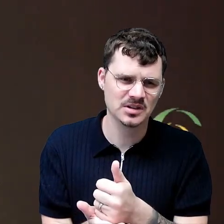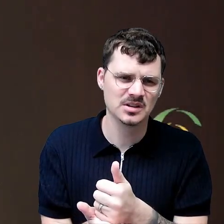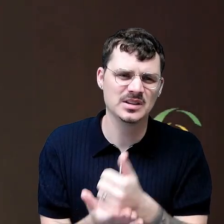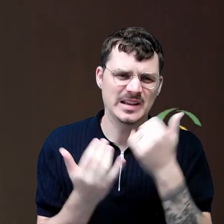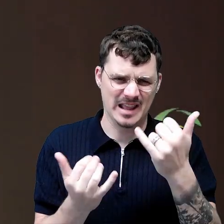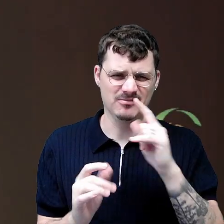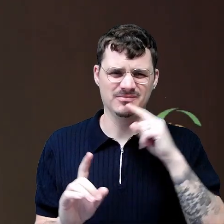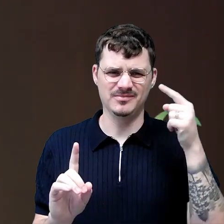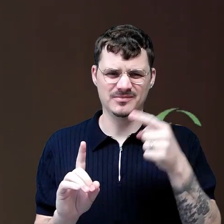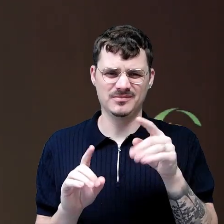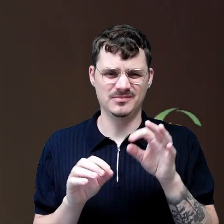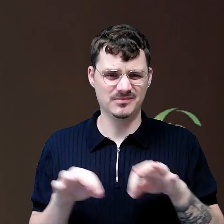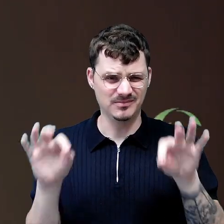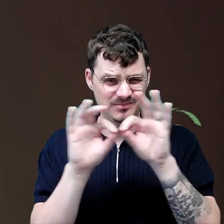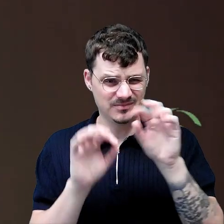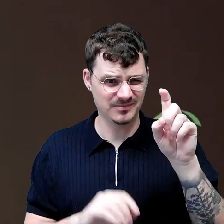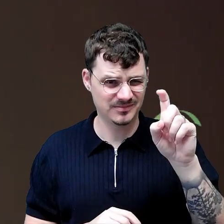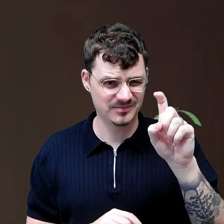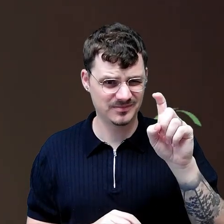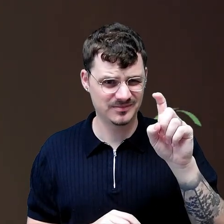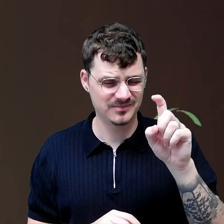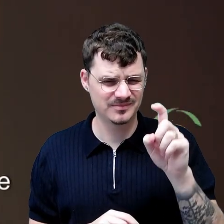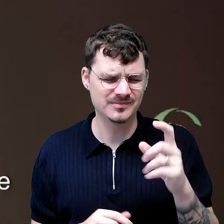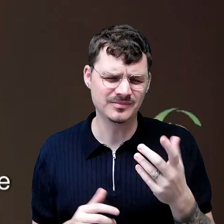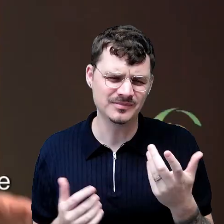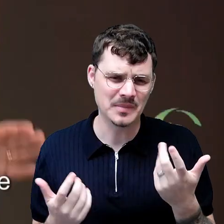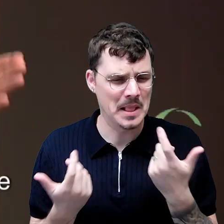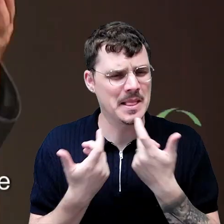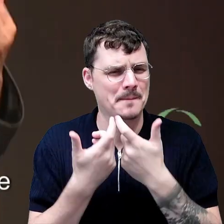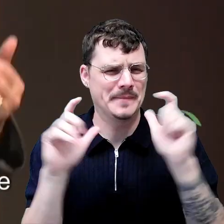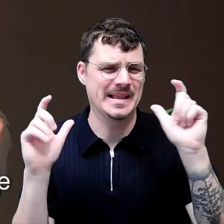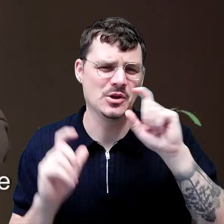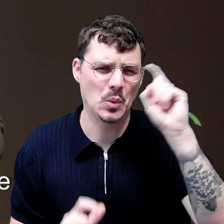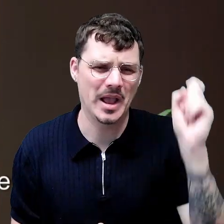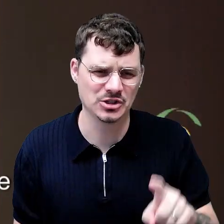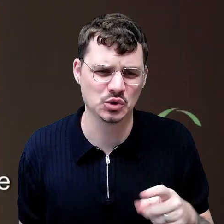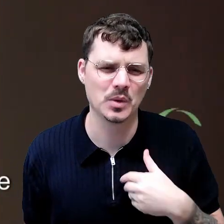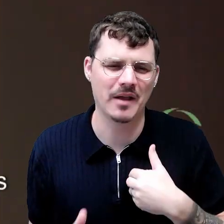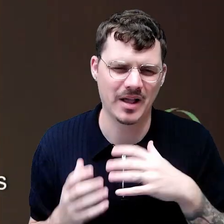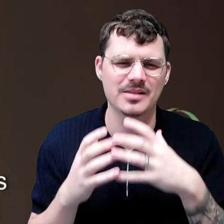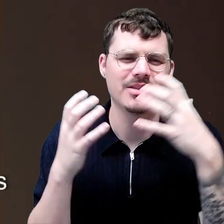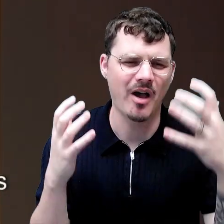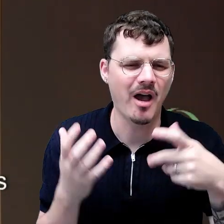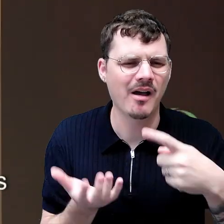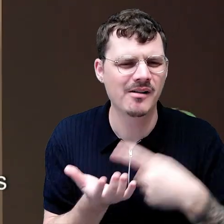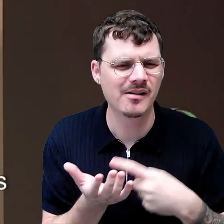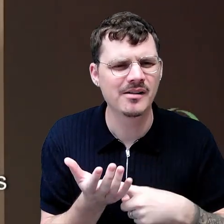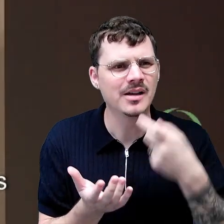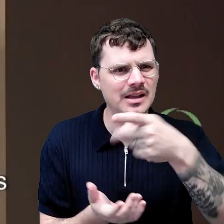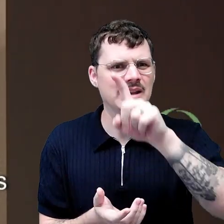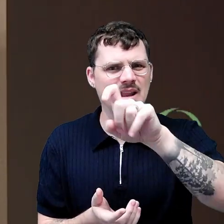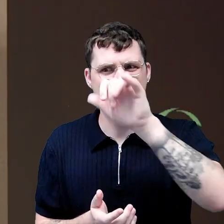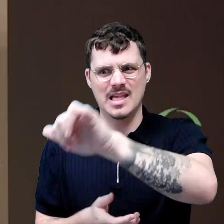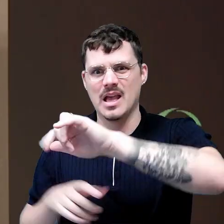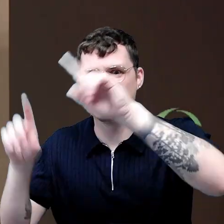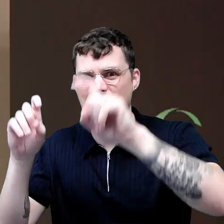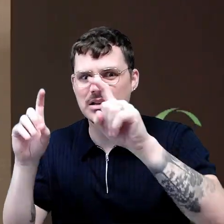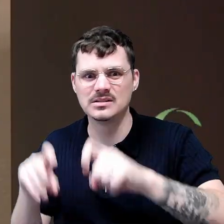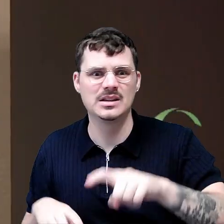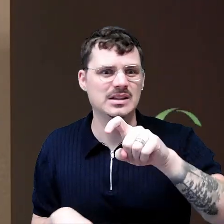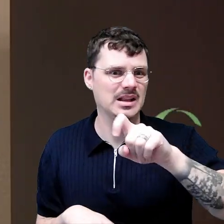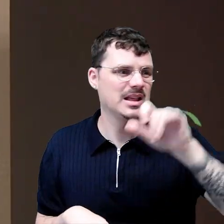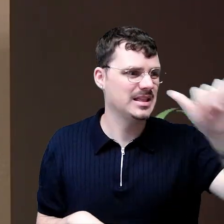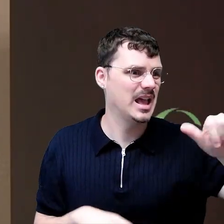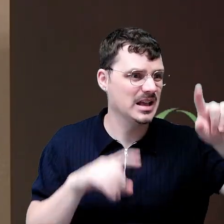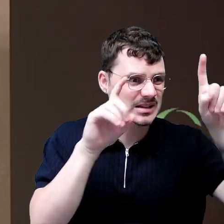matter? That's a big question. And we get this kind of pushback when we say, well, he needs this test, and he needs this test, and he